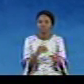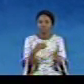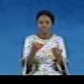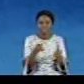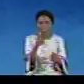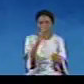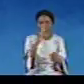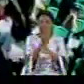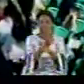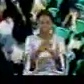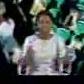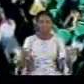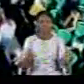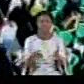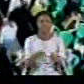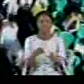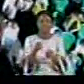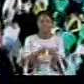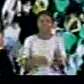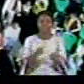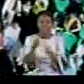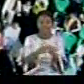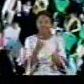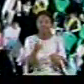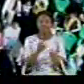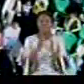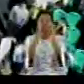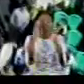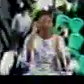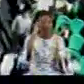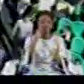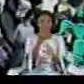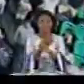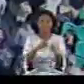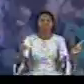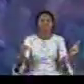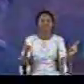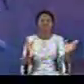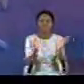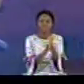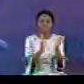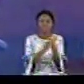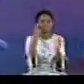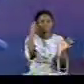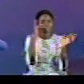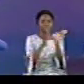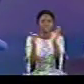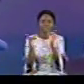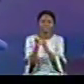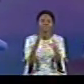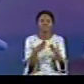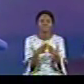is delivered. Put your hands together for Jesus.